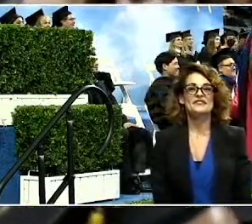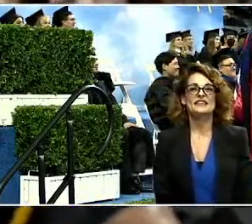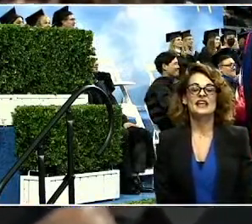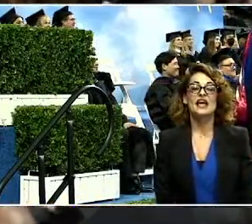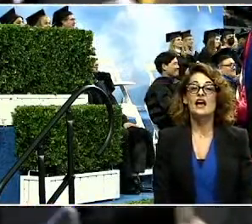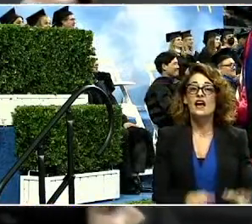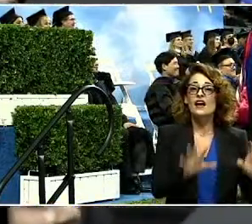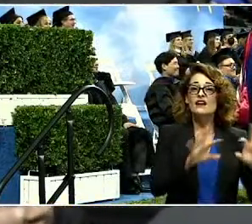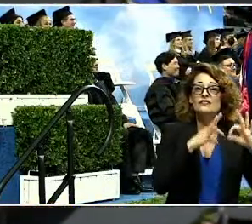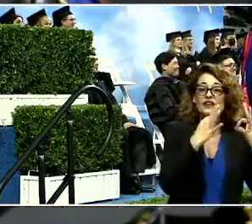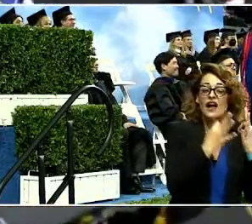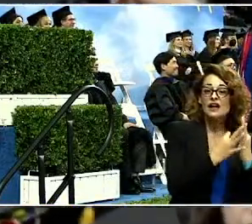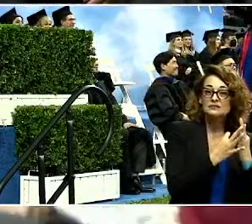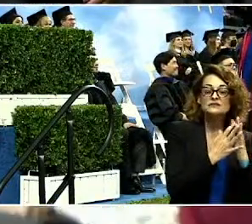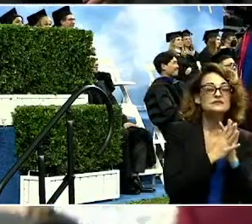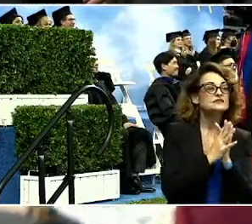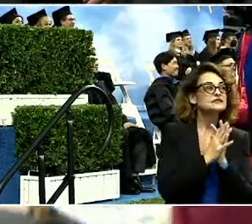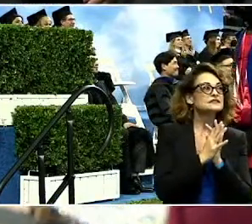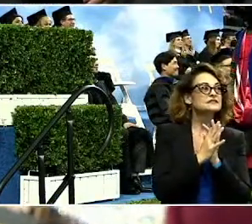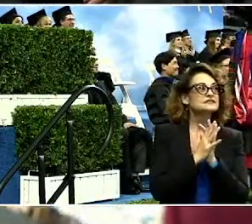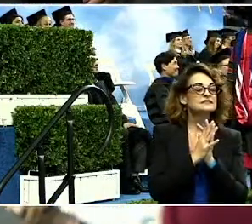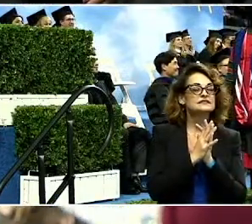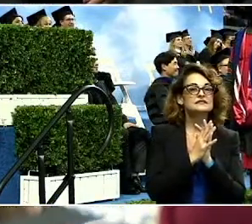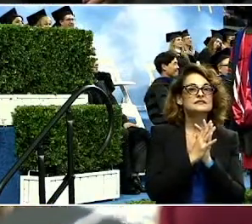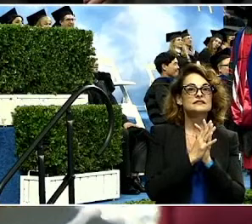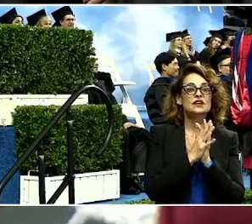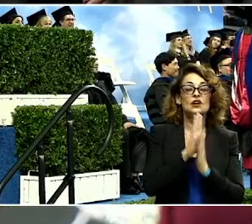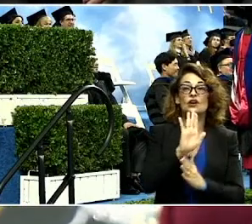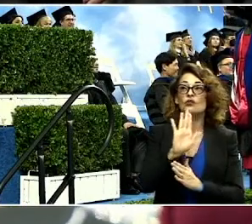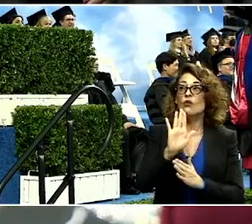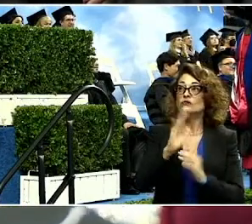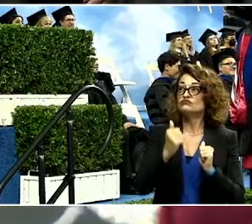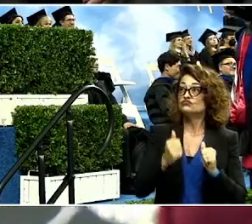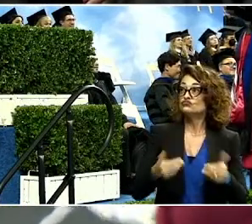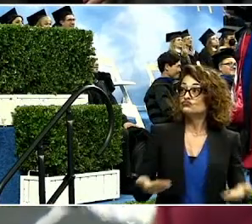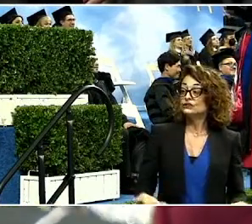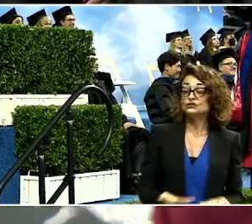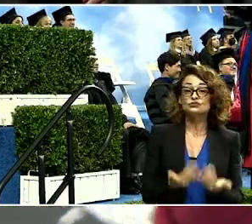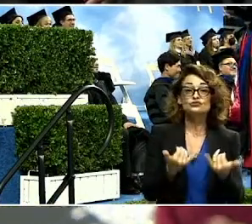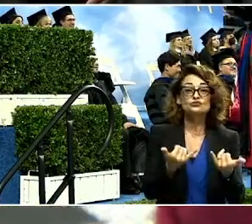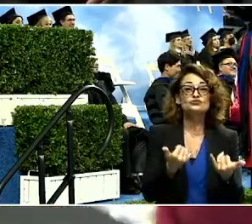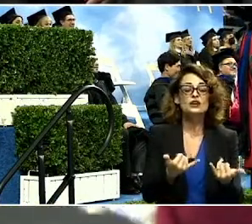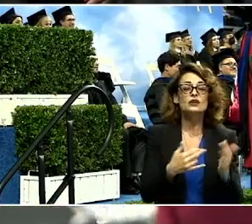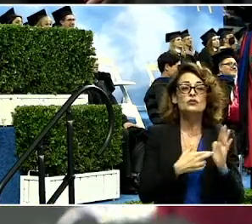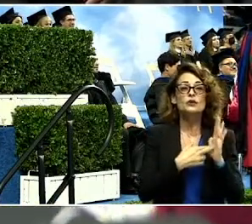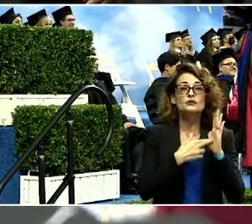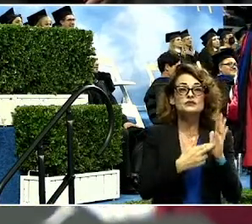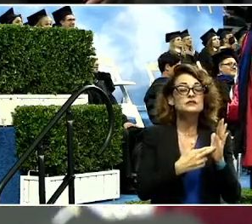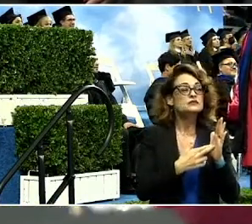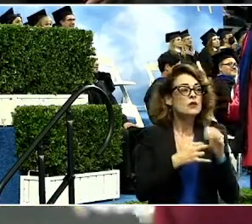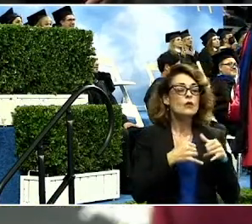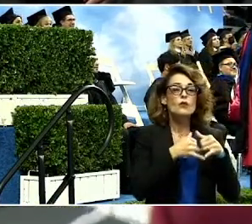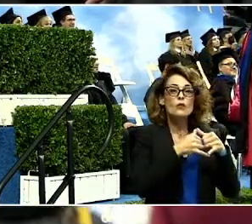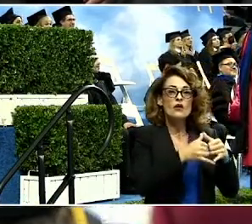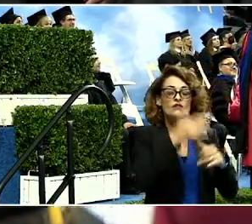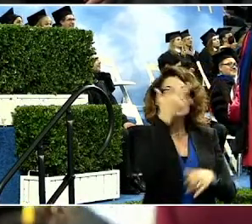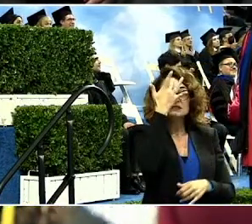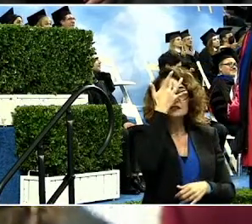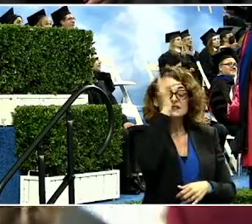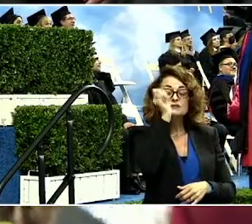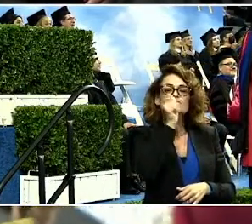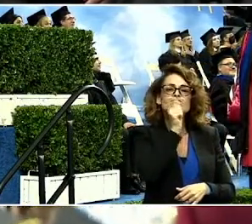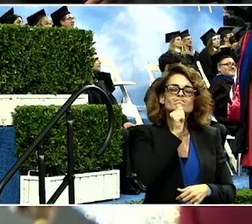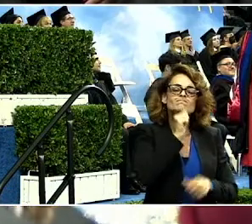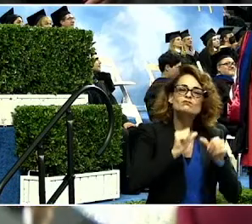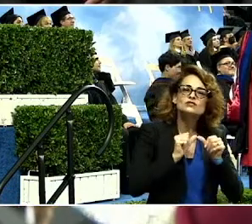Candidates for the bachelor's degree, your presence here today demonstrates the rich reward of intelligence and perseverance.